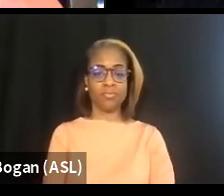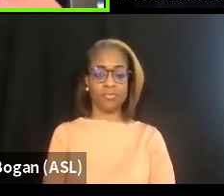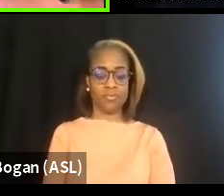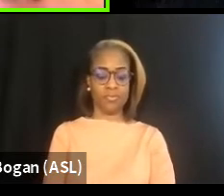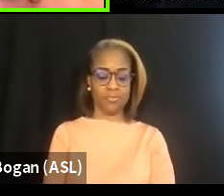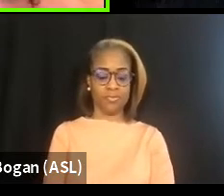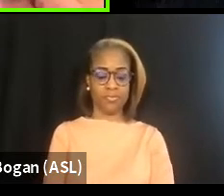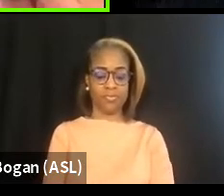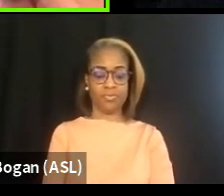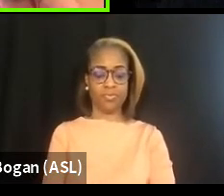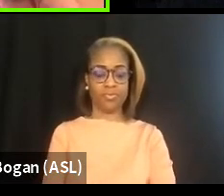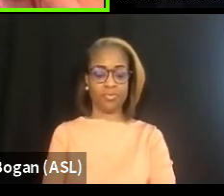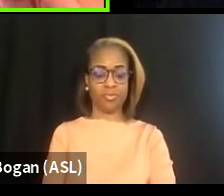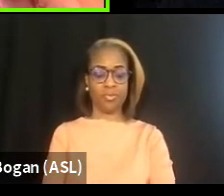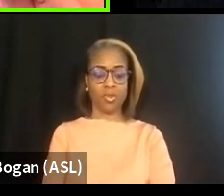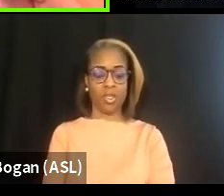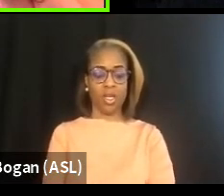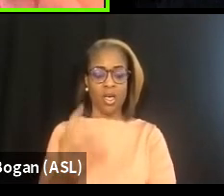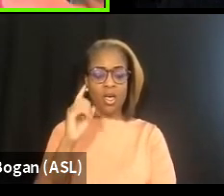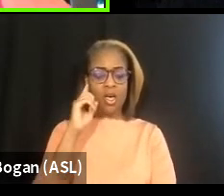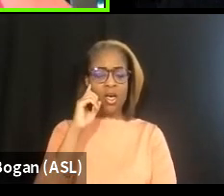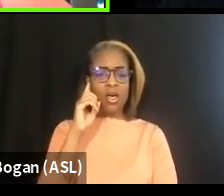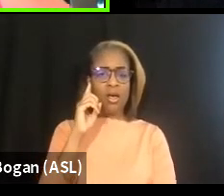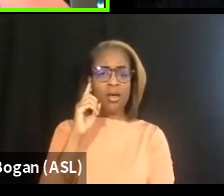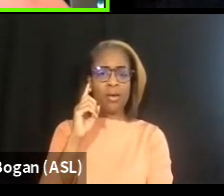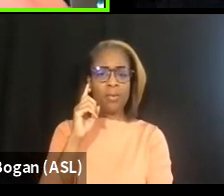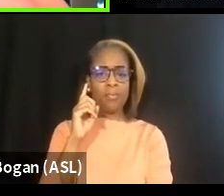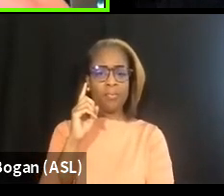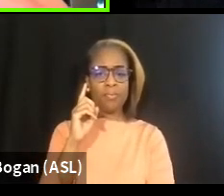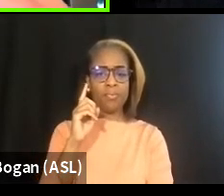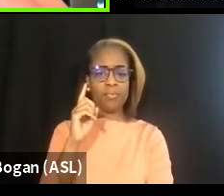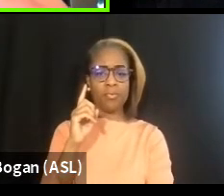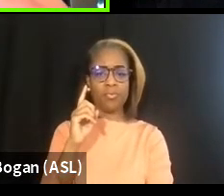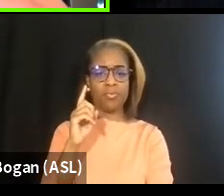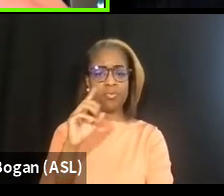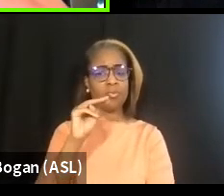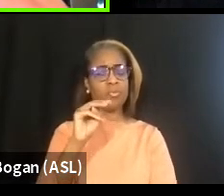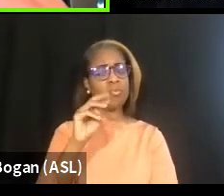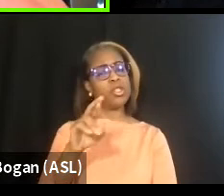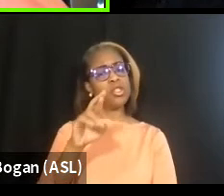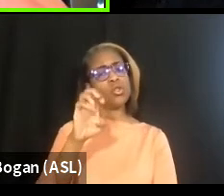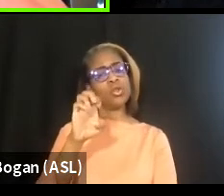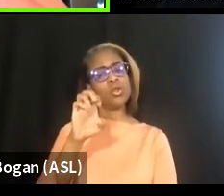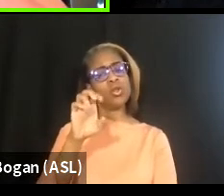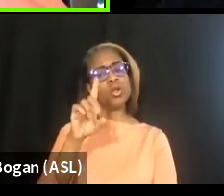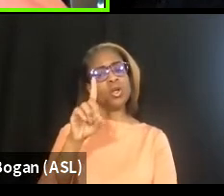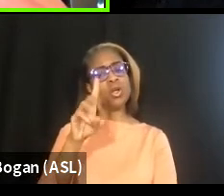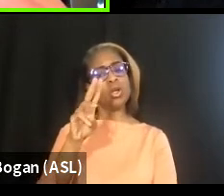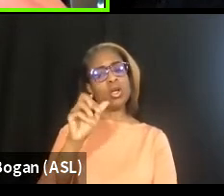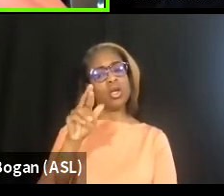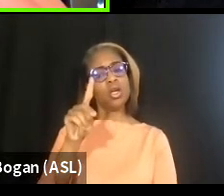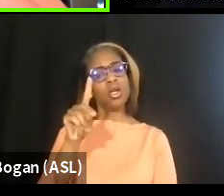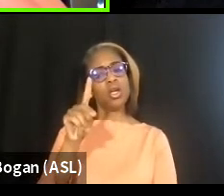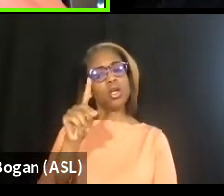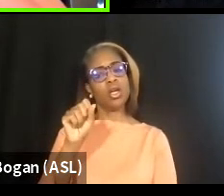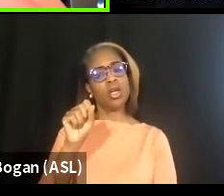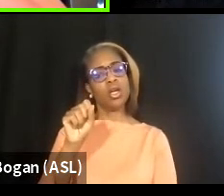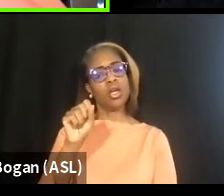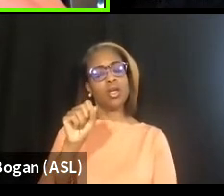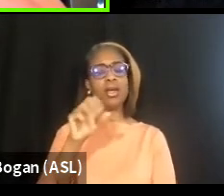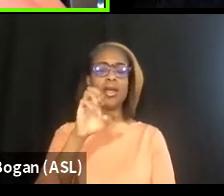I think one of my questions would be, do Mr. Edward Woods know exactly, or